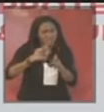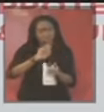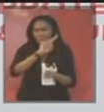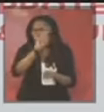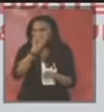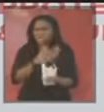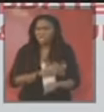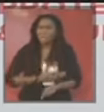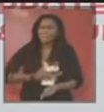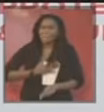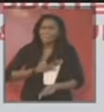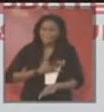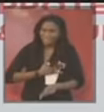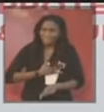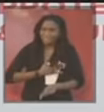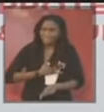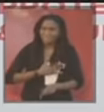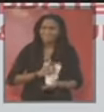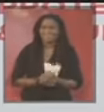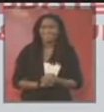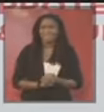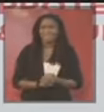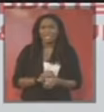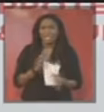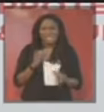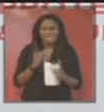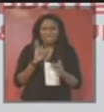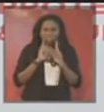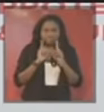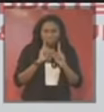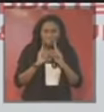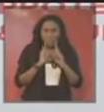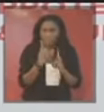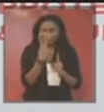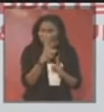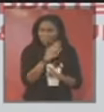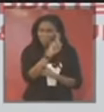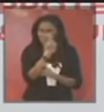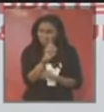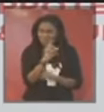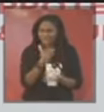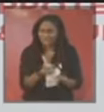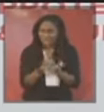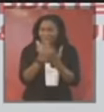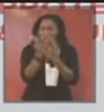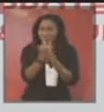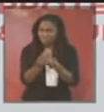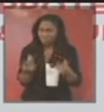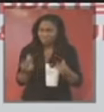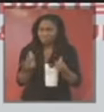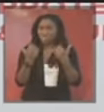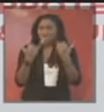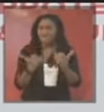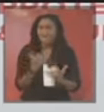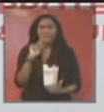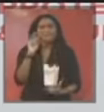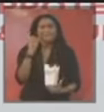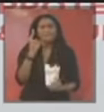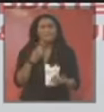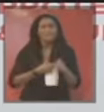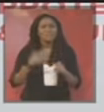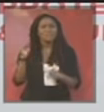2 both at the same time. It'll help things to flow a little better. And we start right now with questions